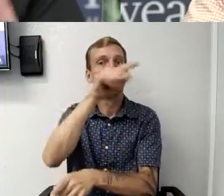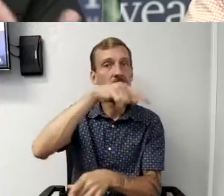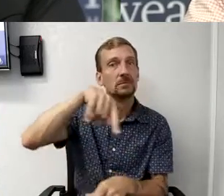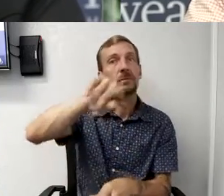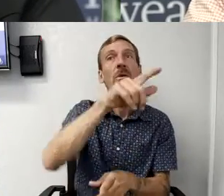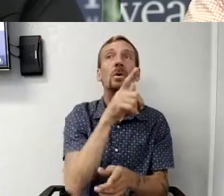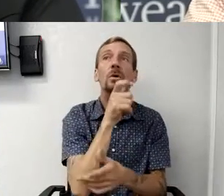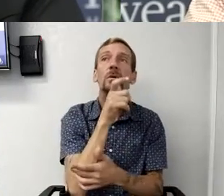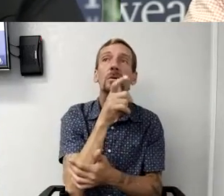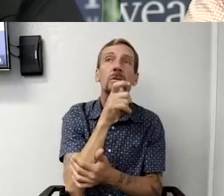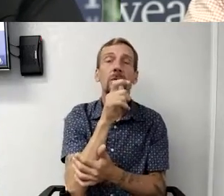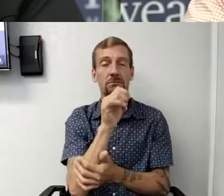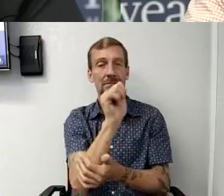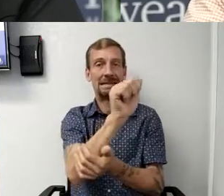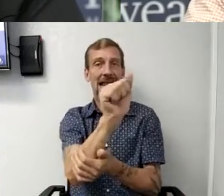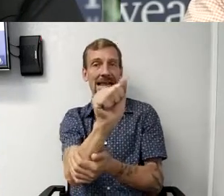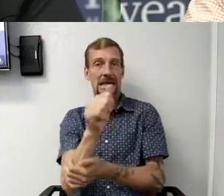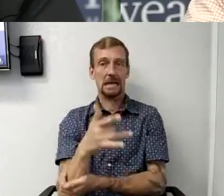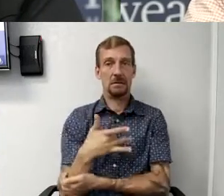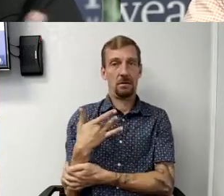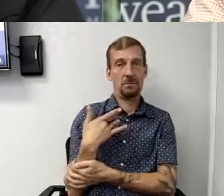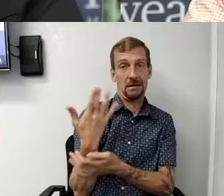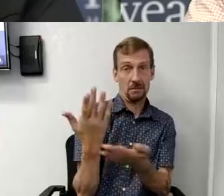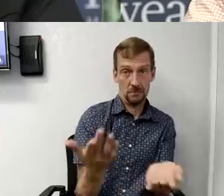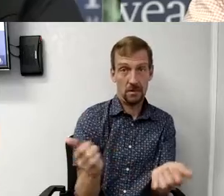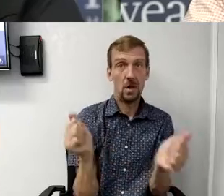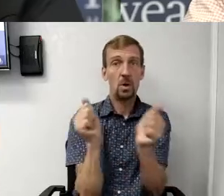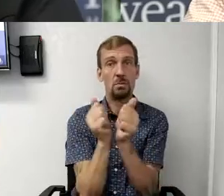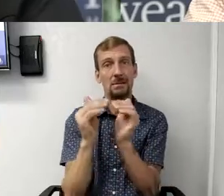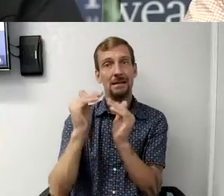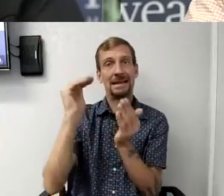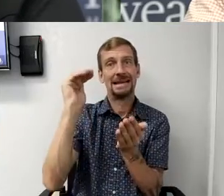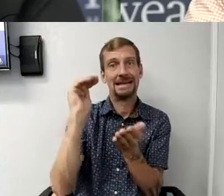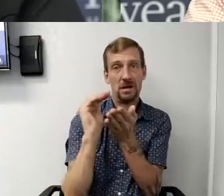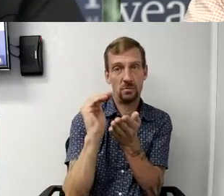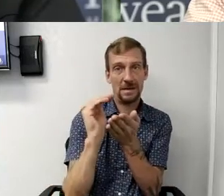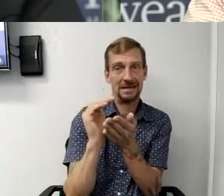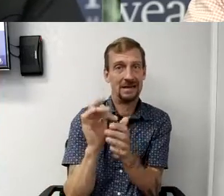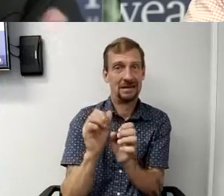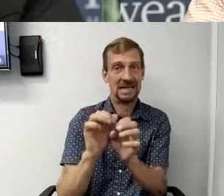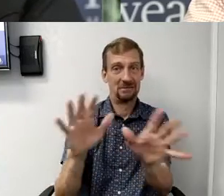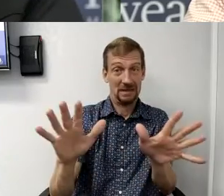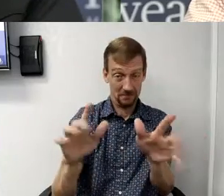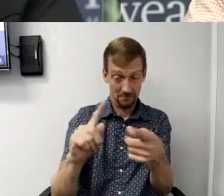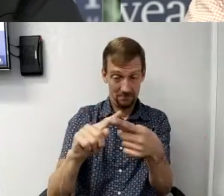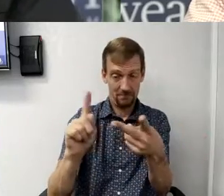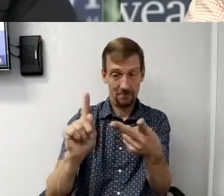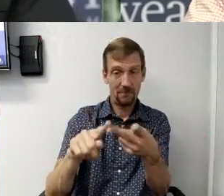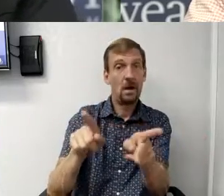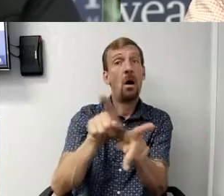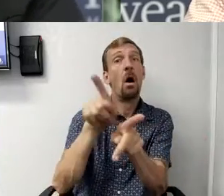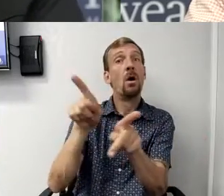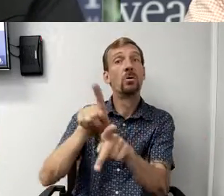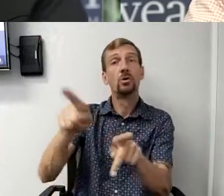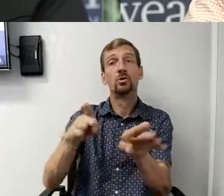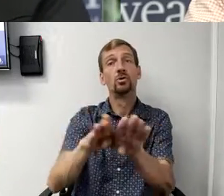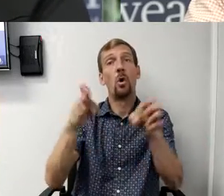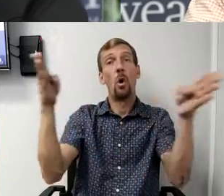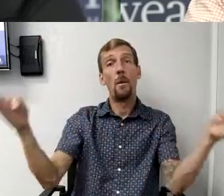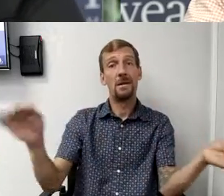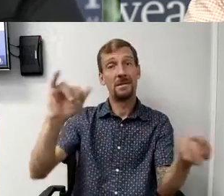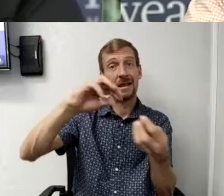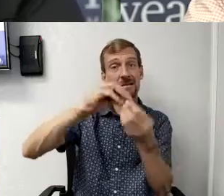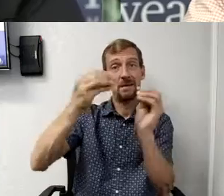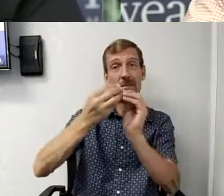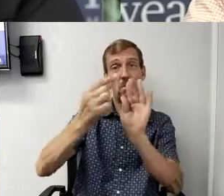are asymptomatic, that would help with decreasing the spread, as well as just opening up that